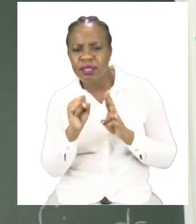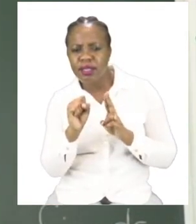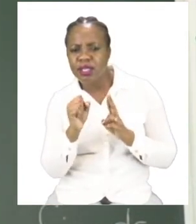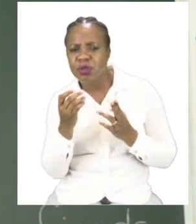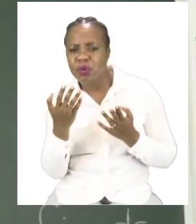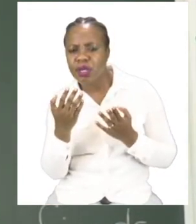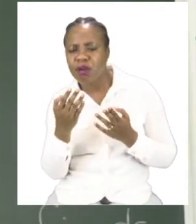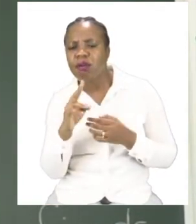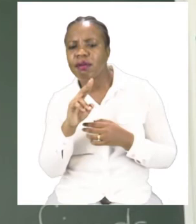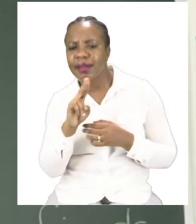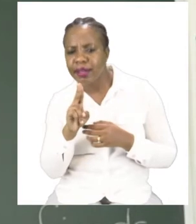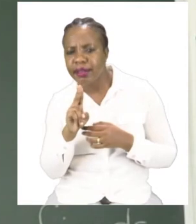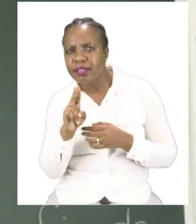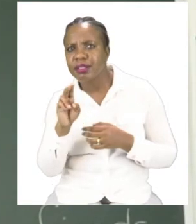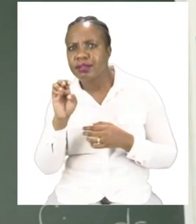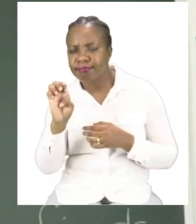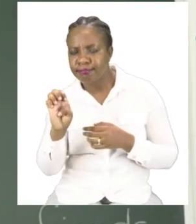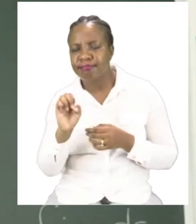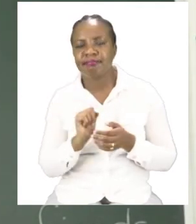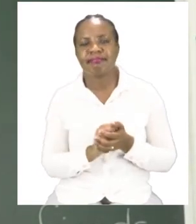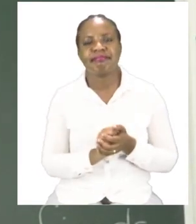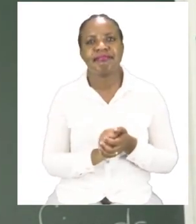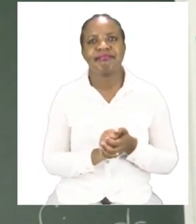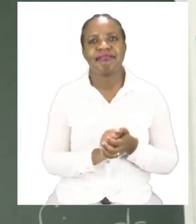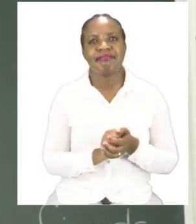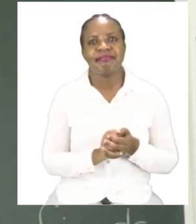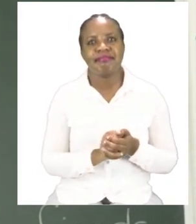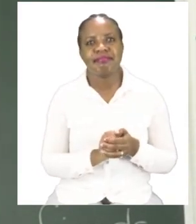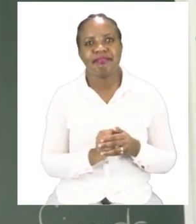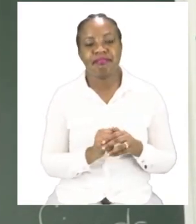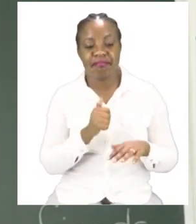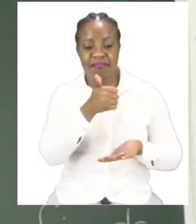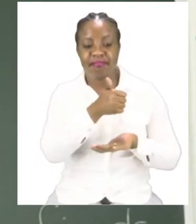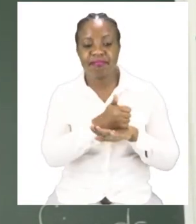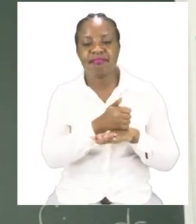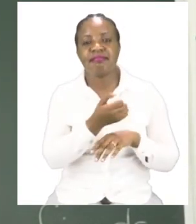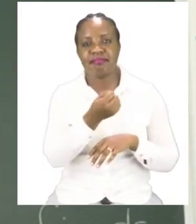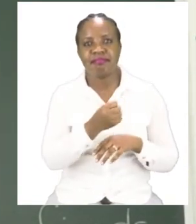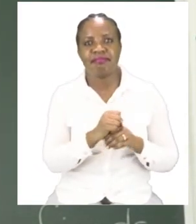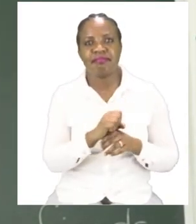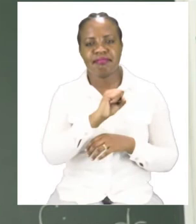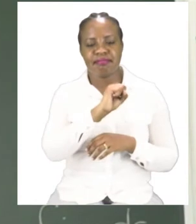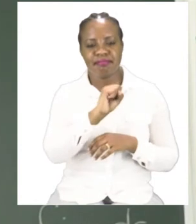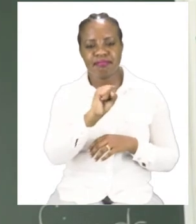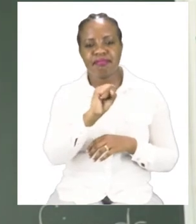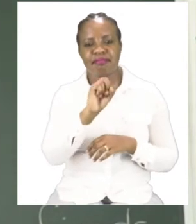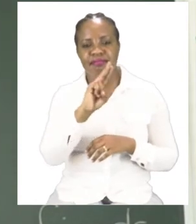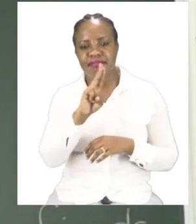H-E. And we have our H and we have our E. So we have found the